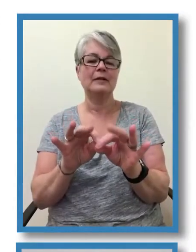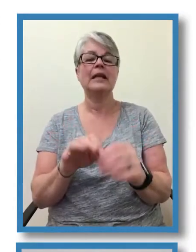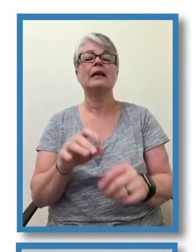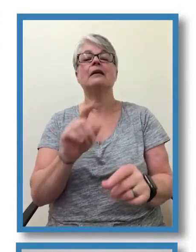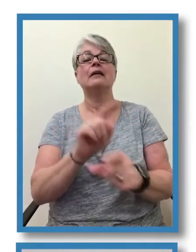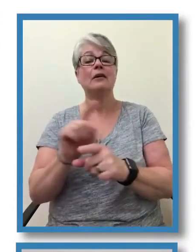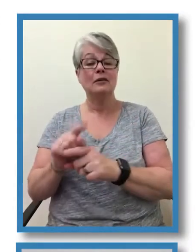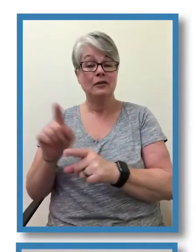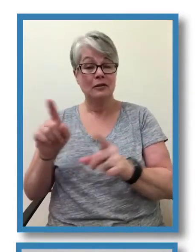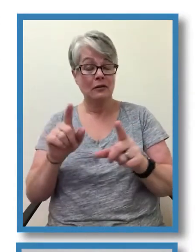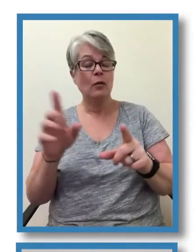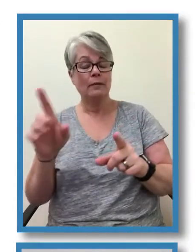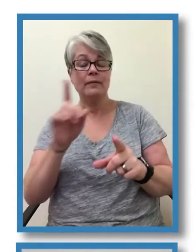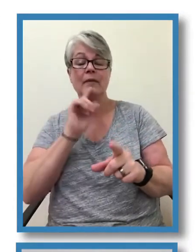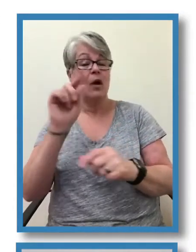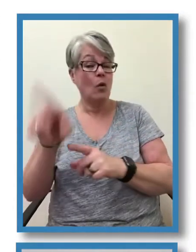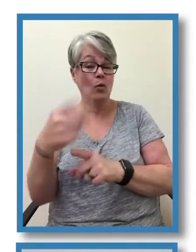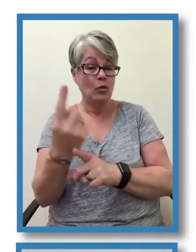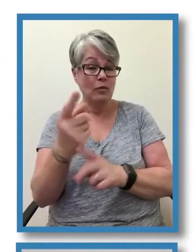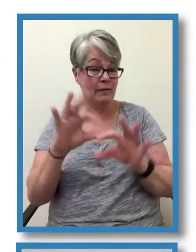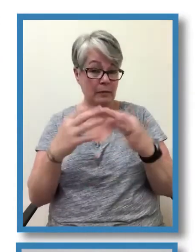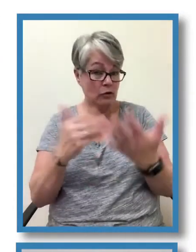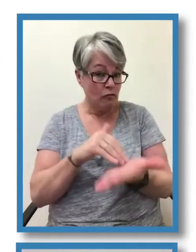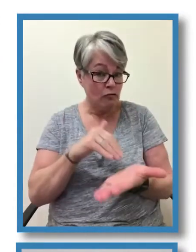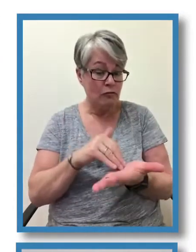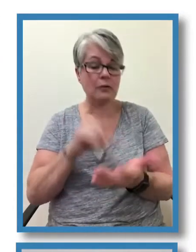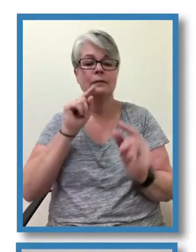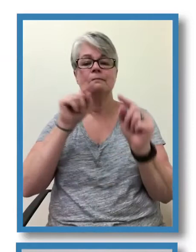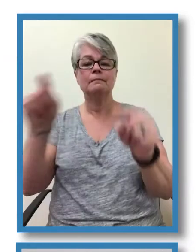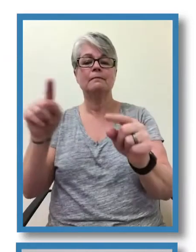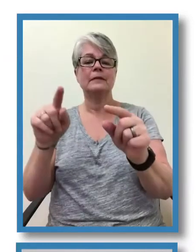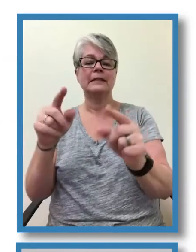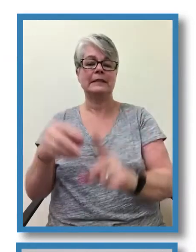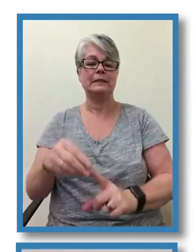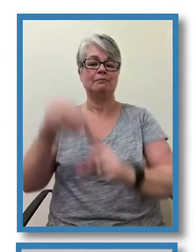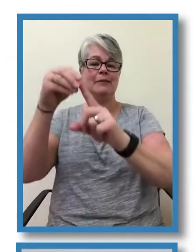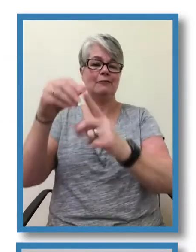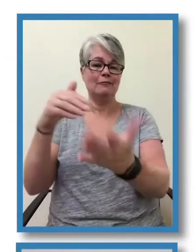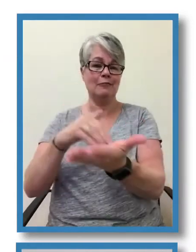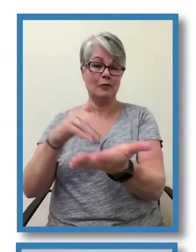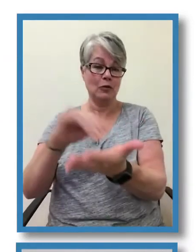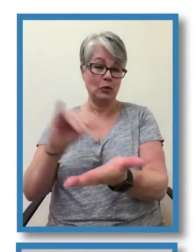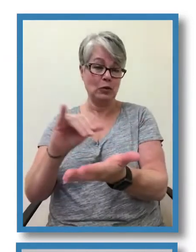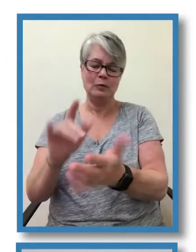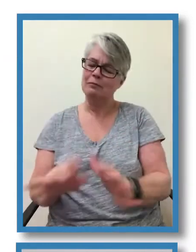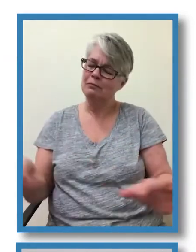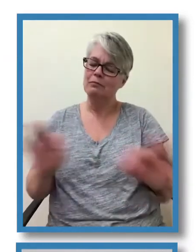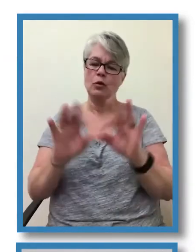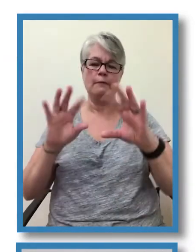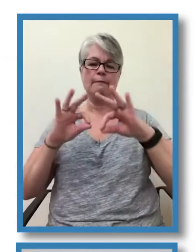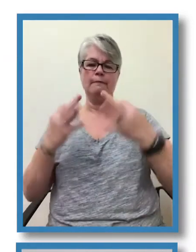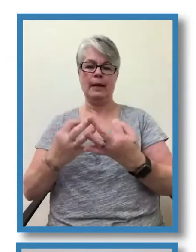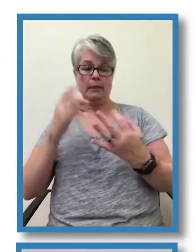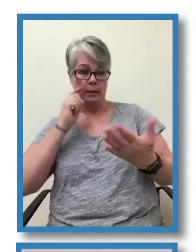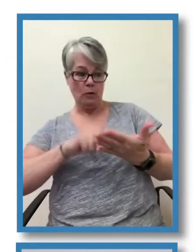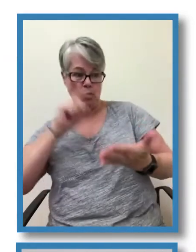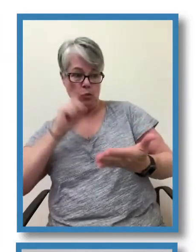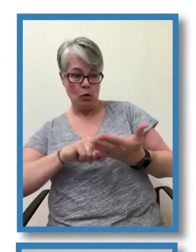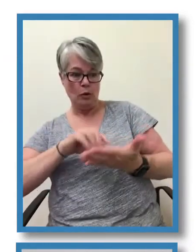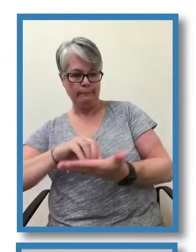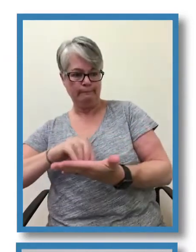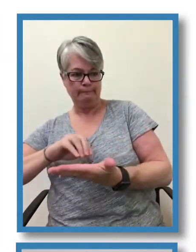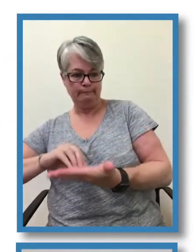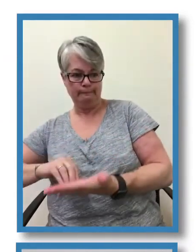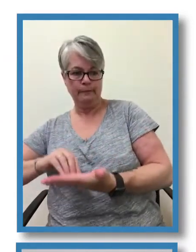vascular dementia, the thing that we want to prevent are strokes, so treating blood pressure. There's a guideline there, 130/80 would be a good blood pressure.